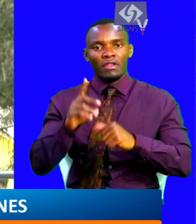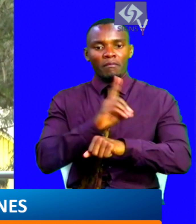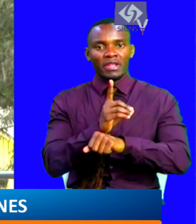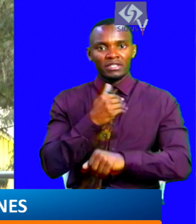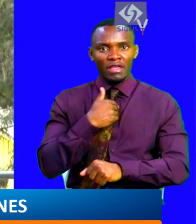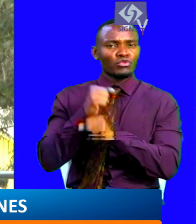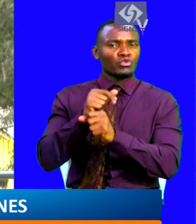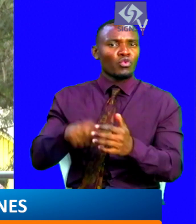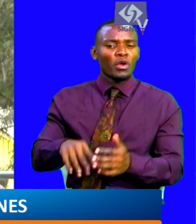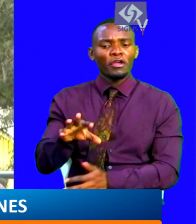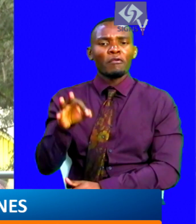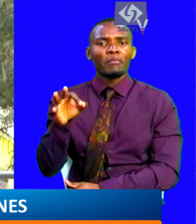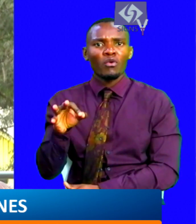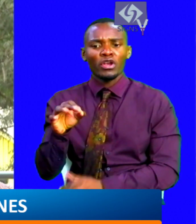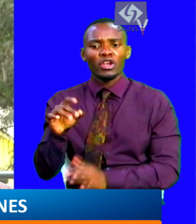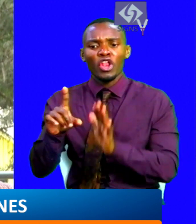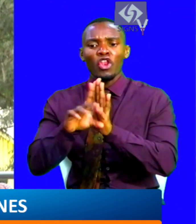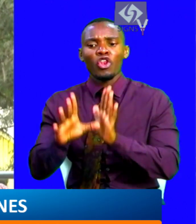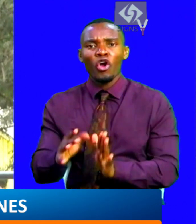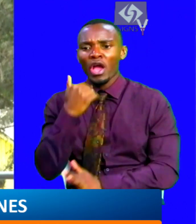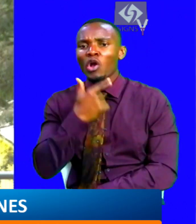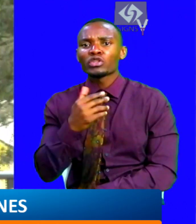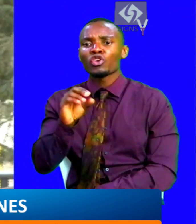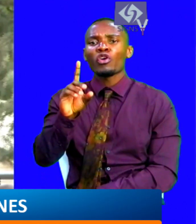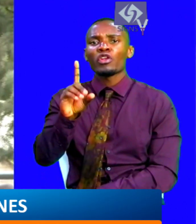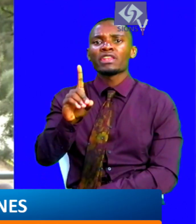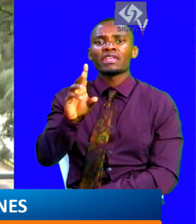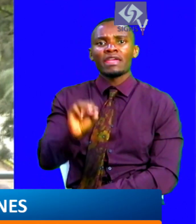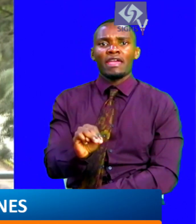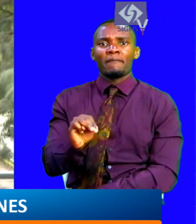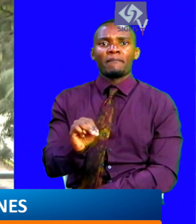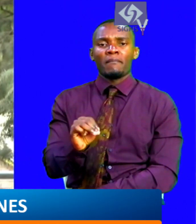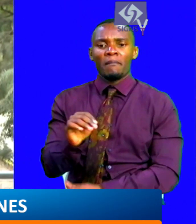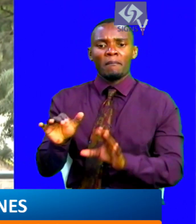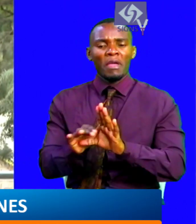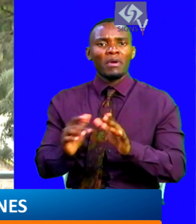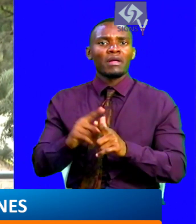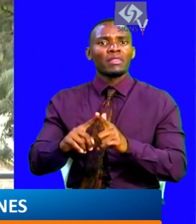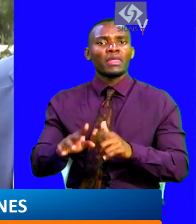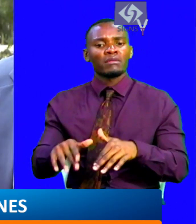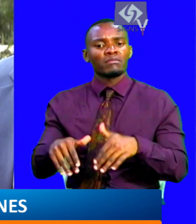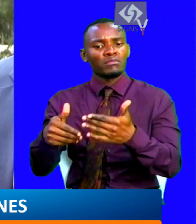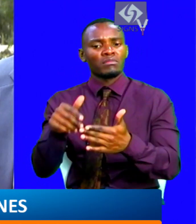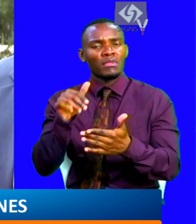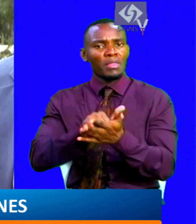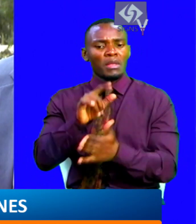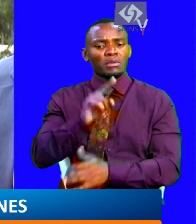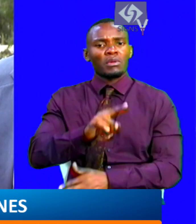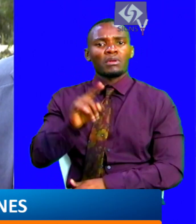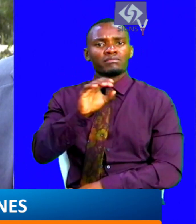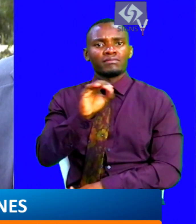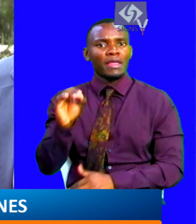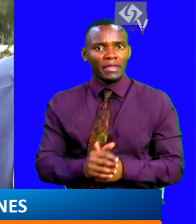I'm not disrupting. I've gone further and now said that I'm being given 7 minutes to identify a